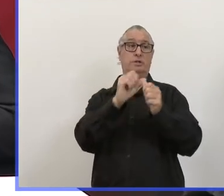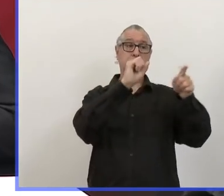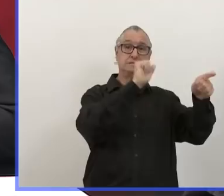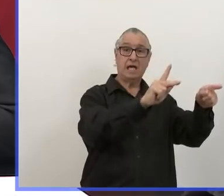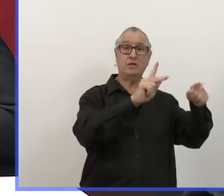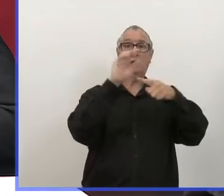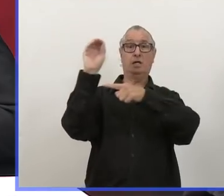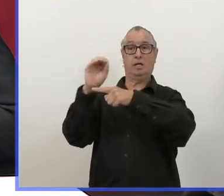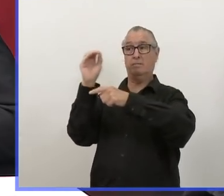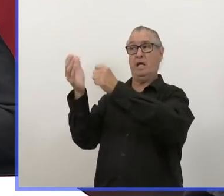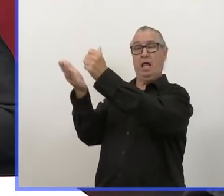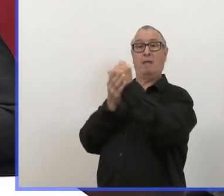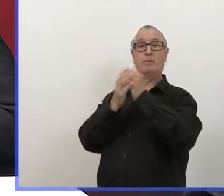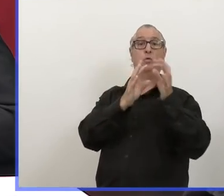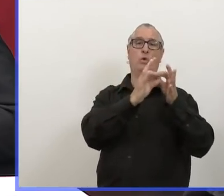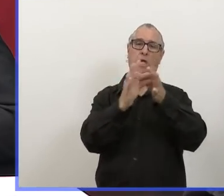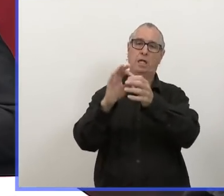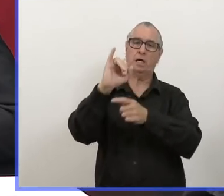Thank you.